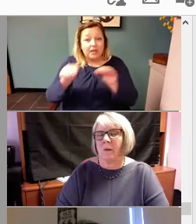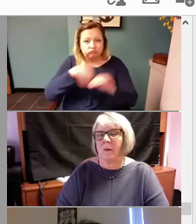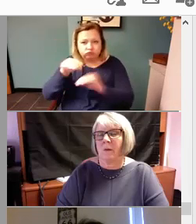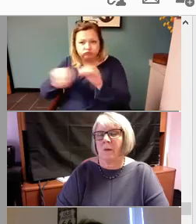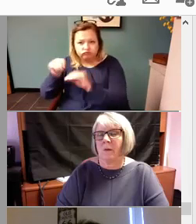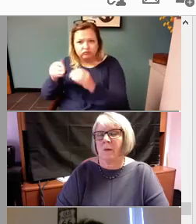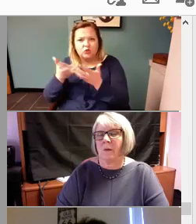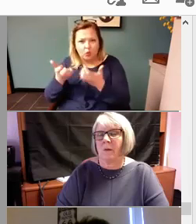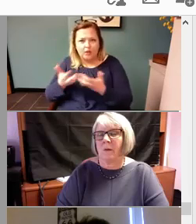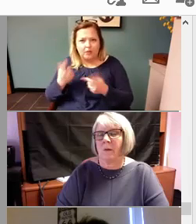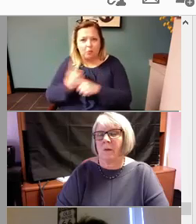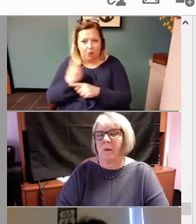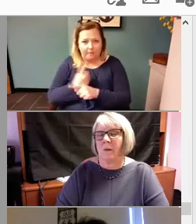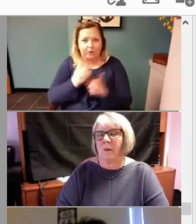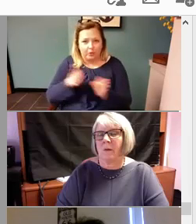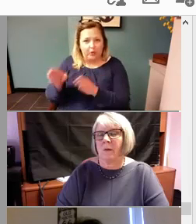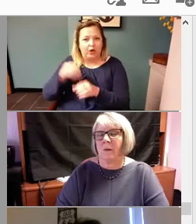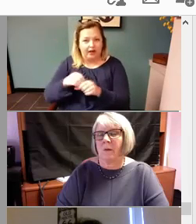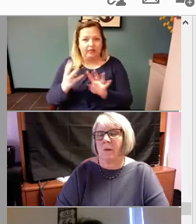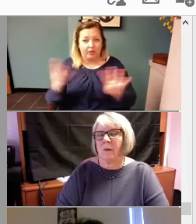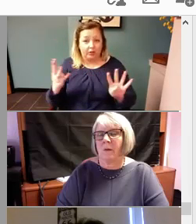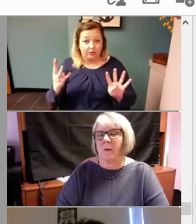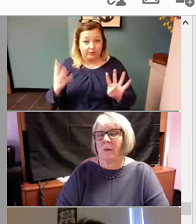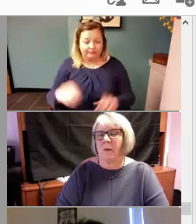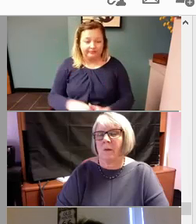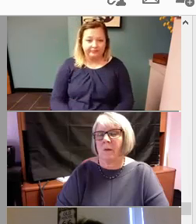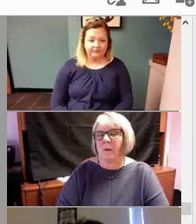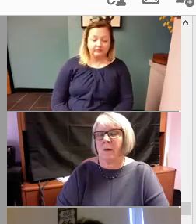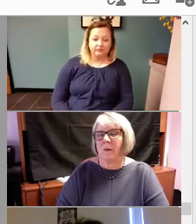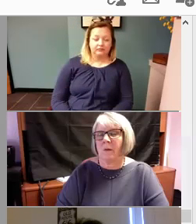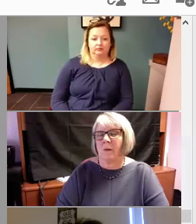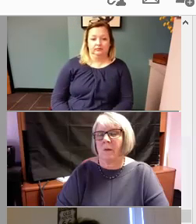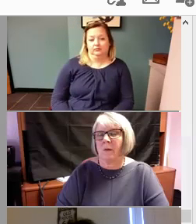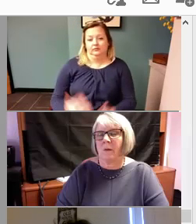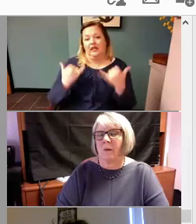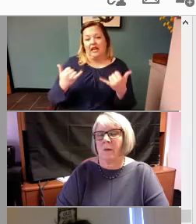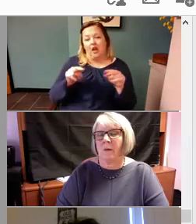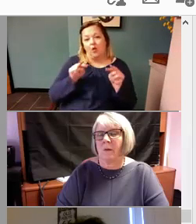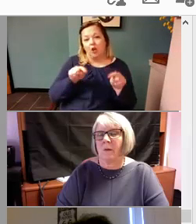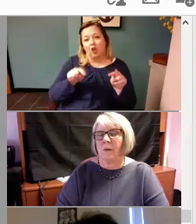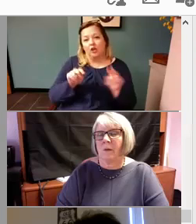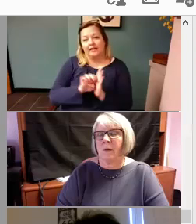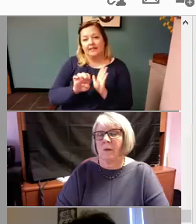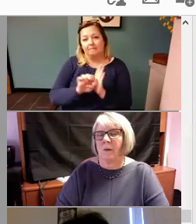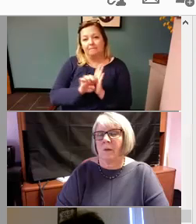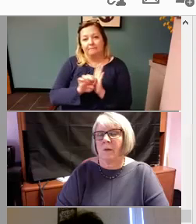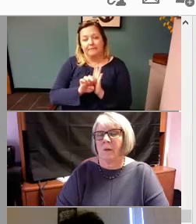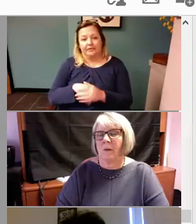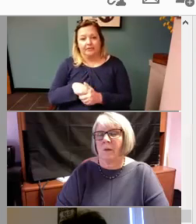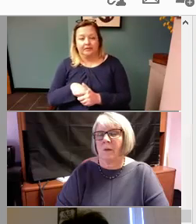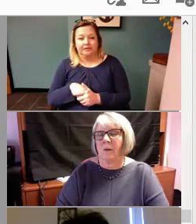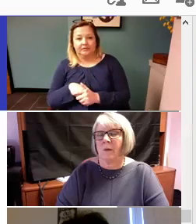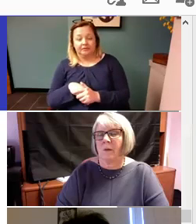well. Okay, so let's look at an example for this particular thing. So let's say that we have this